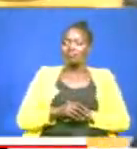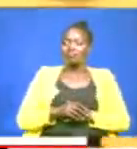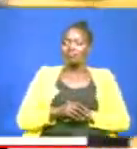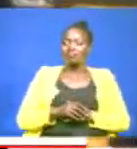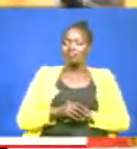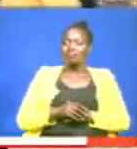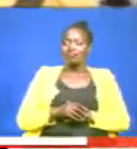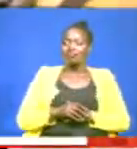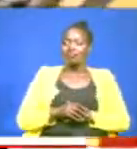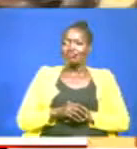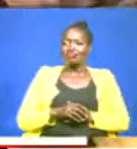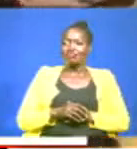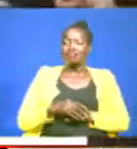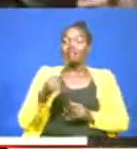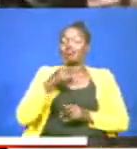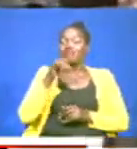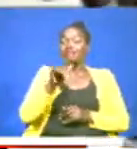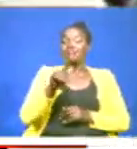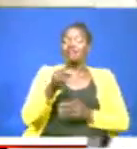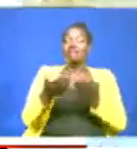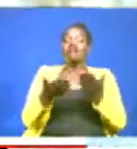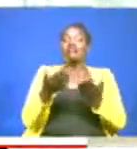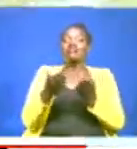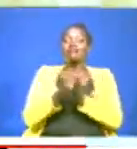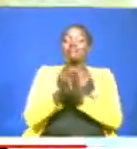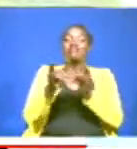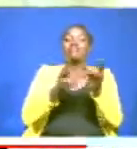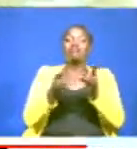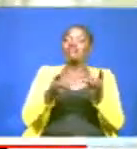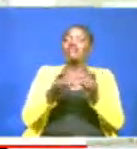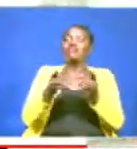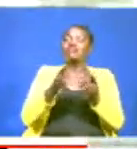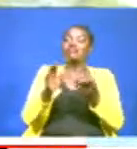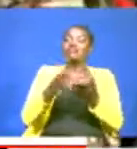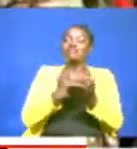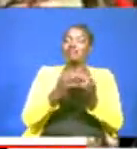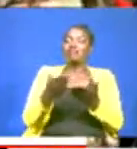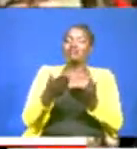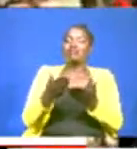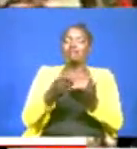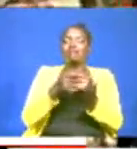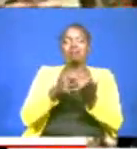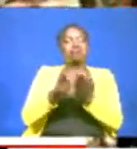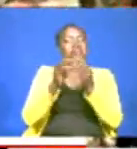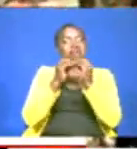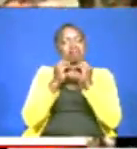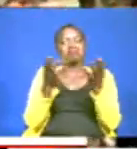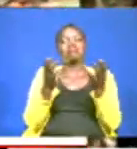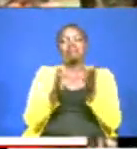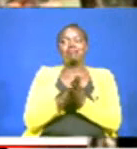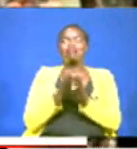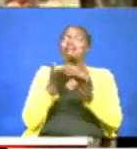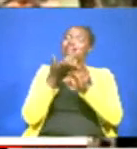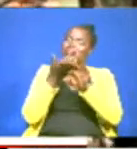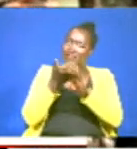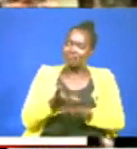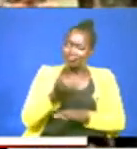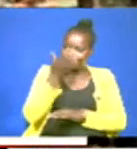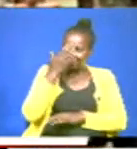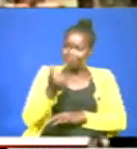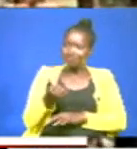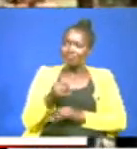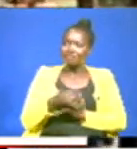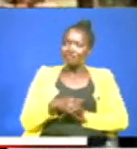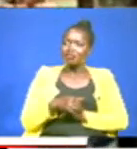The artists say despite dominating the airwaves, their music is not paying. Ni ngumu kwa sababu unaweza toa